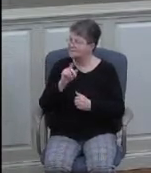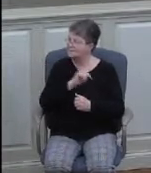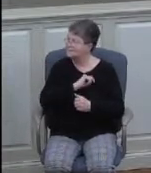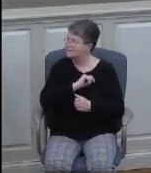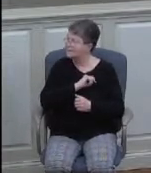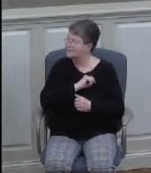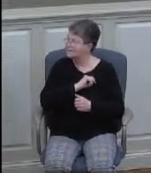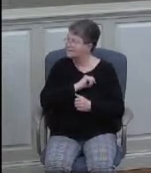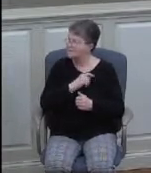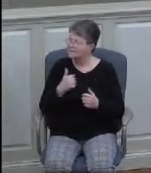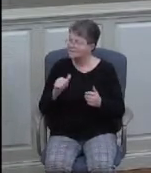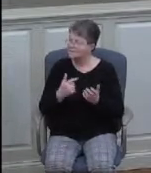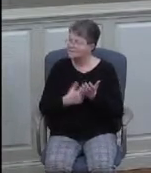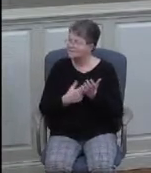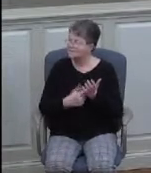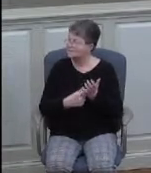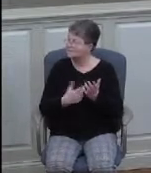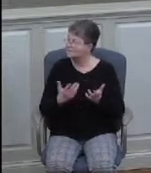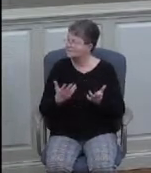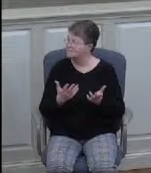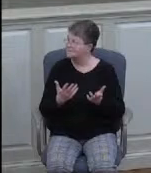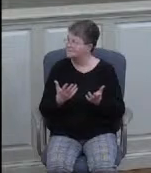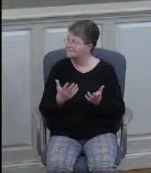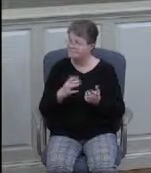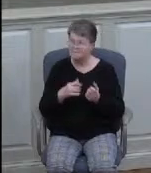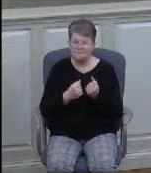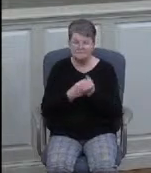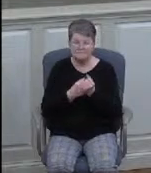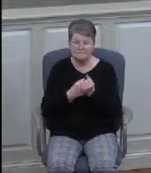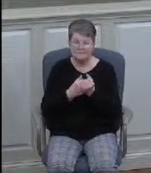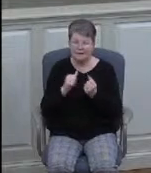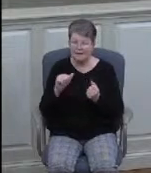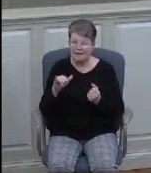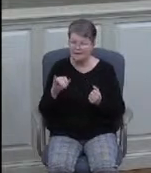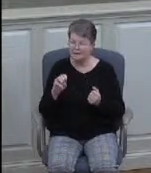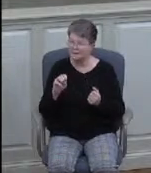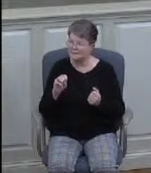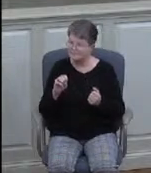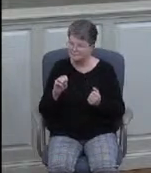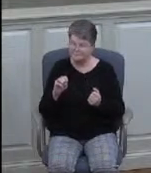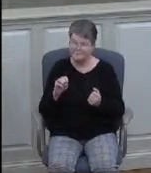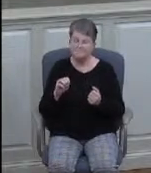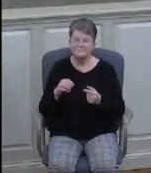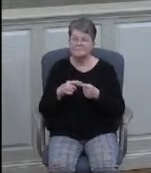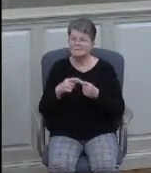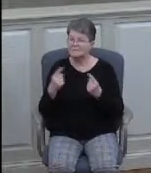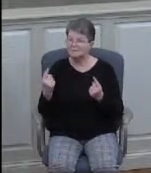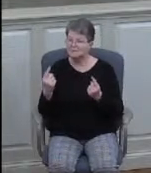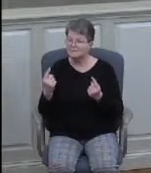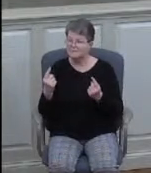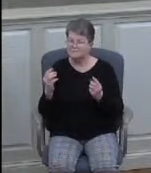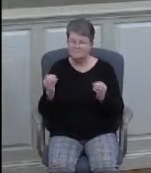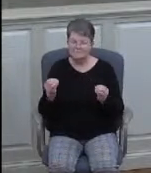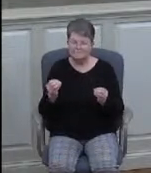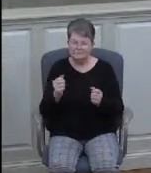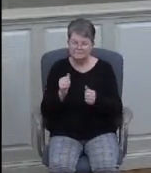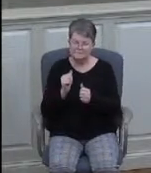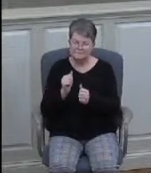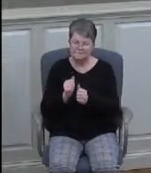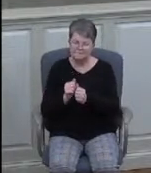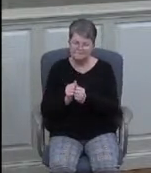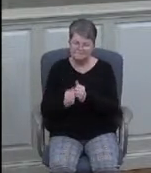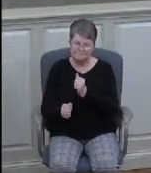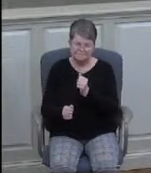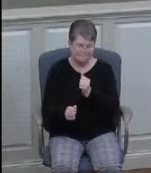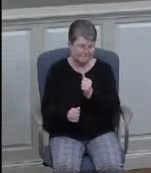Any further discussion? All in favor, say aye. Aye. Aye. Opposed, like sign.